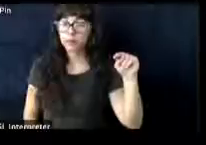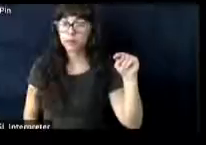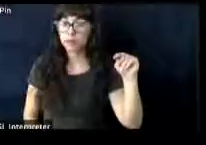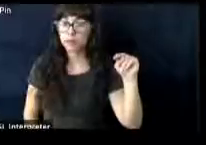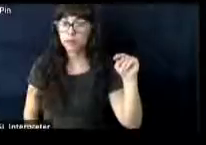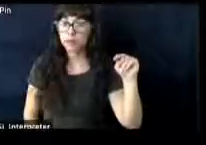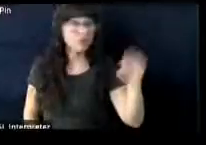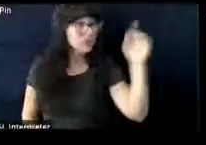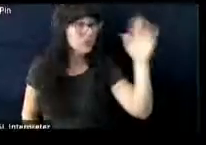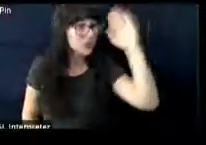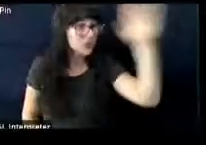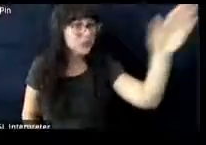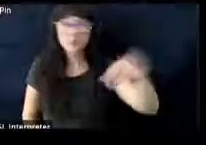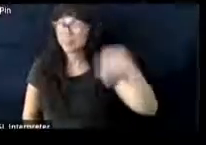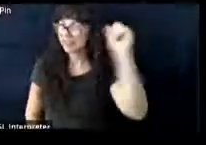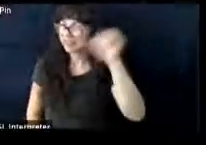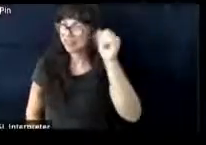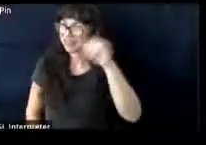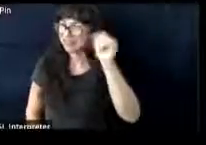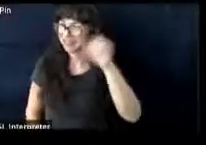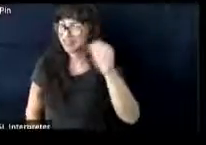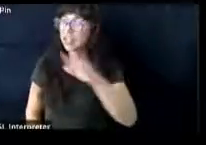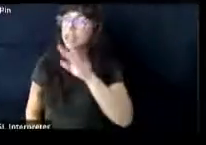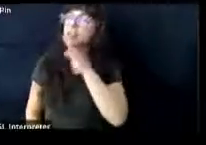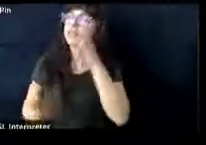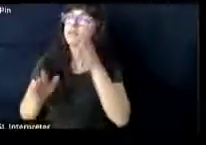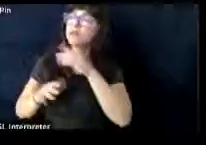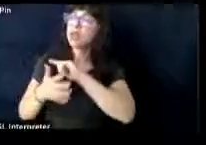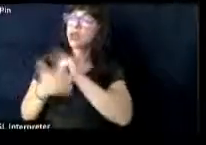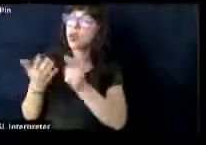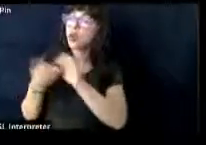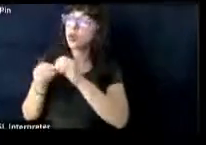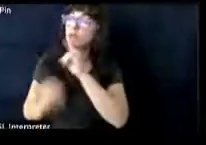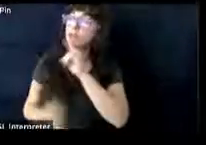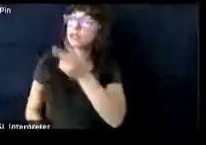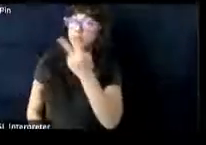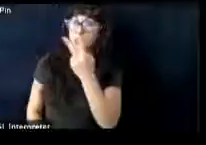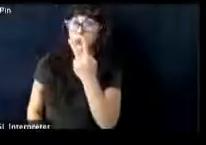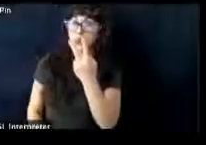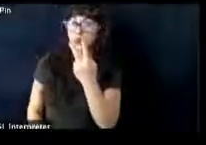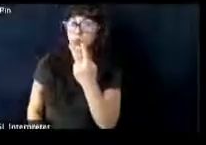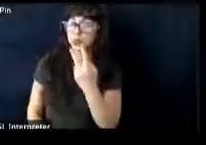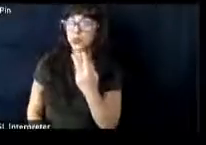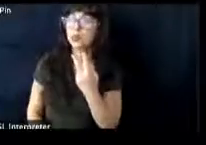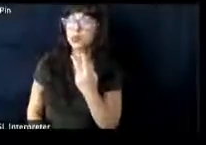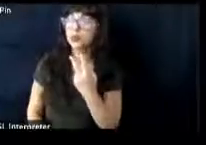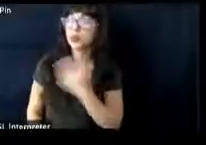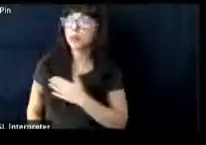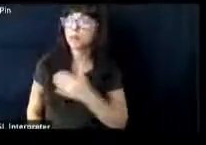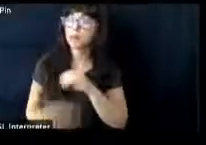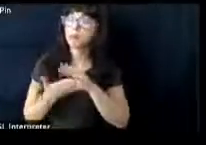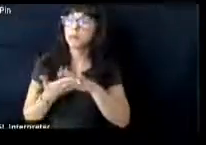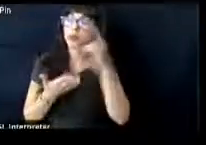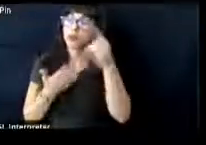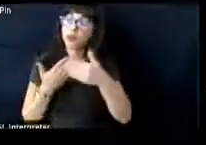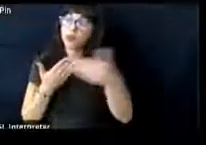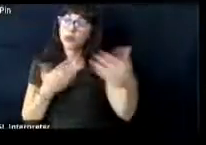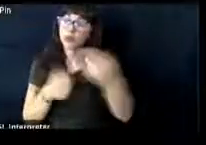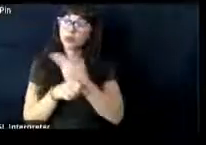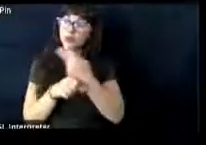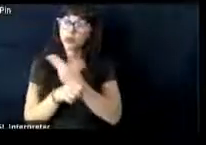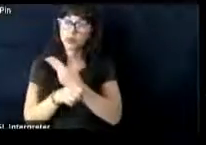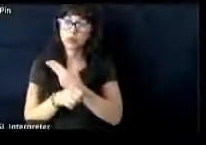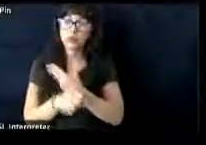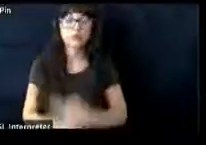Okay, hello? There you are. Your speaker order number is number 2. If you'll please make note of that for future reference.